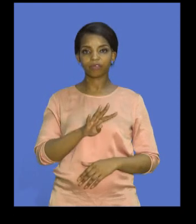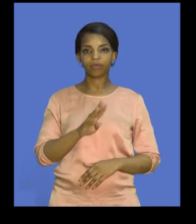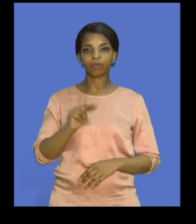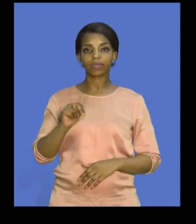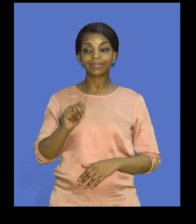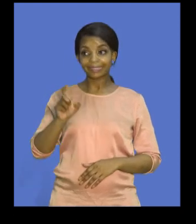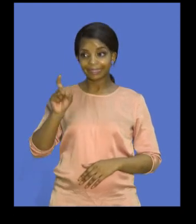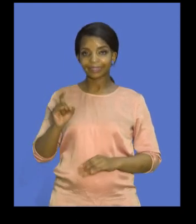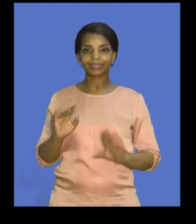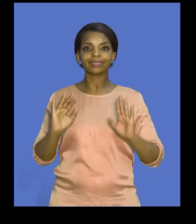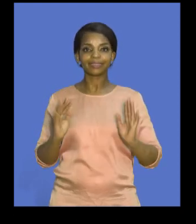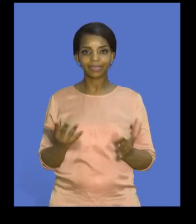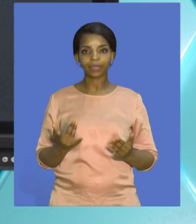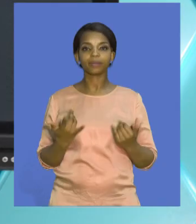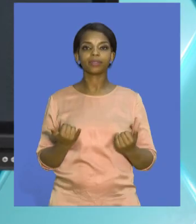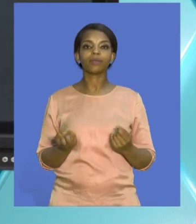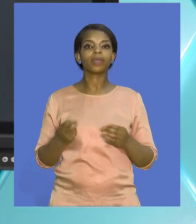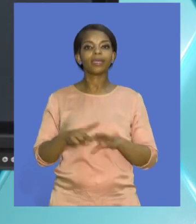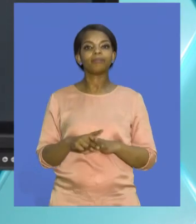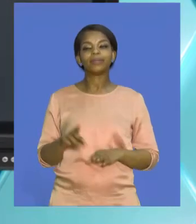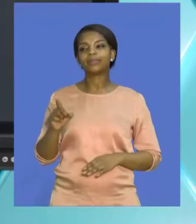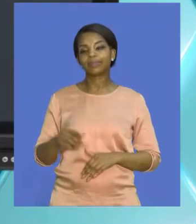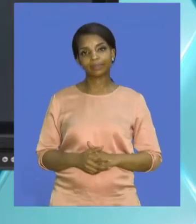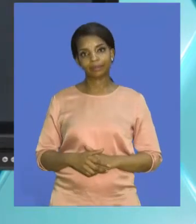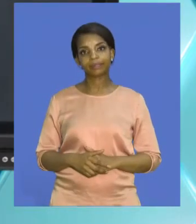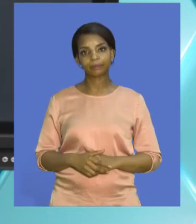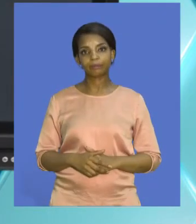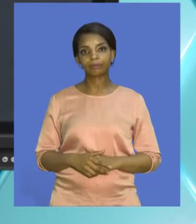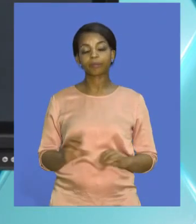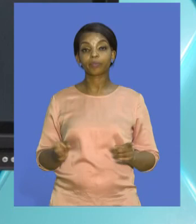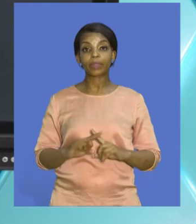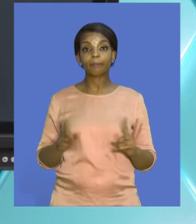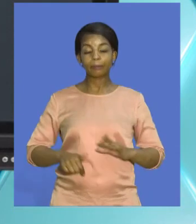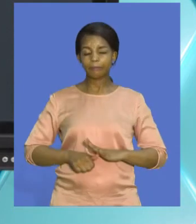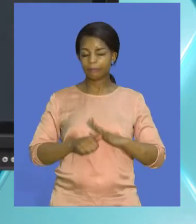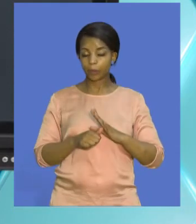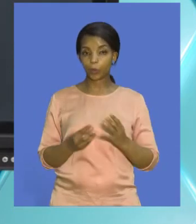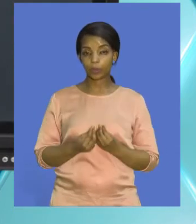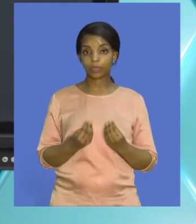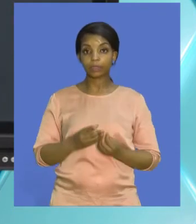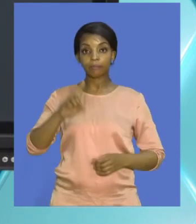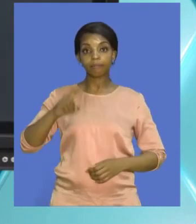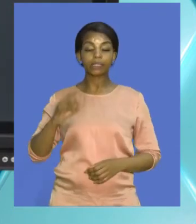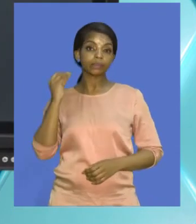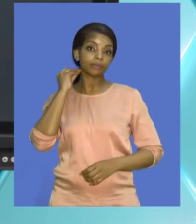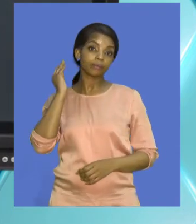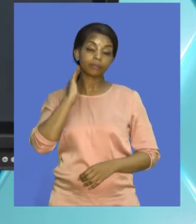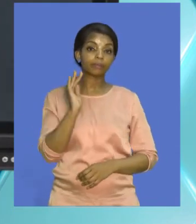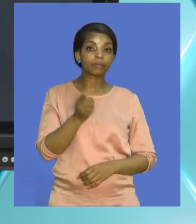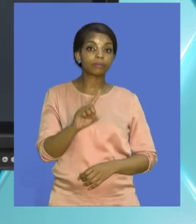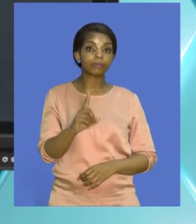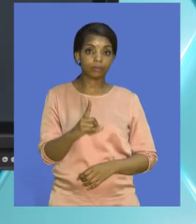how exactly we apply these. But the main thing, again, that we also need to take into account is the fact that whatever